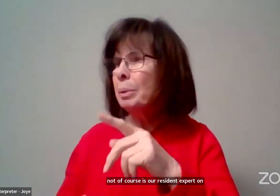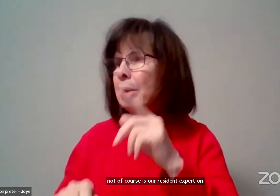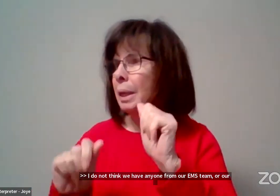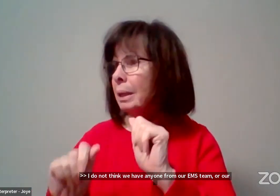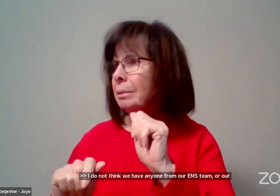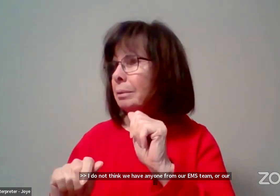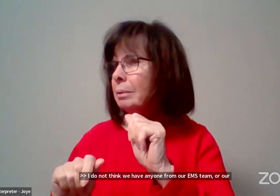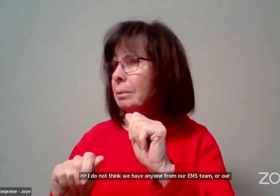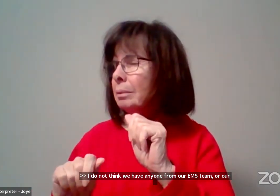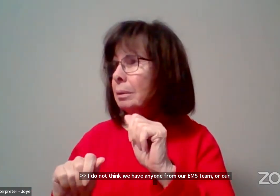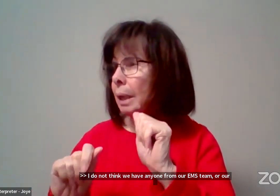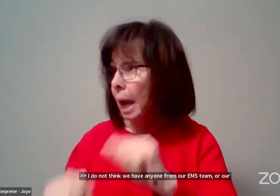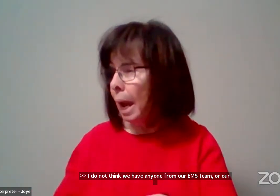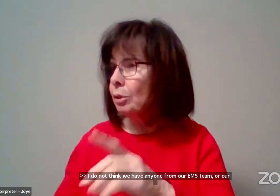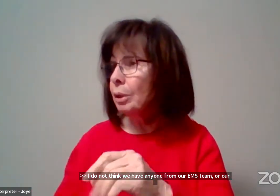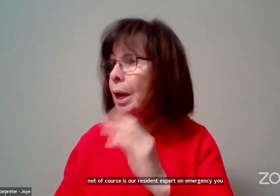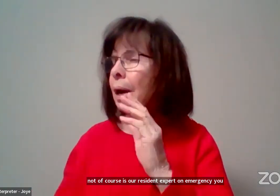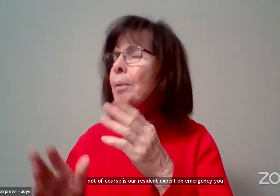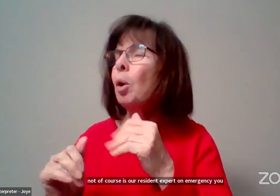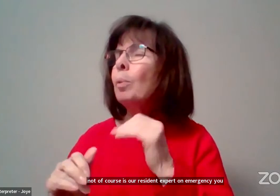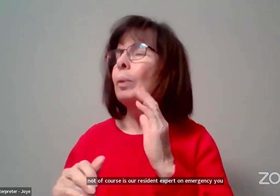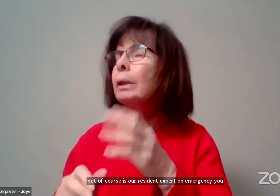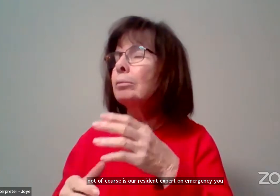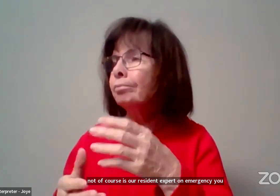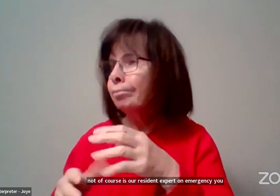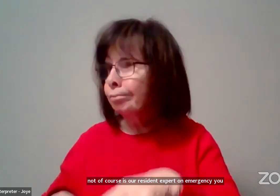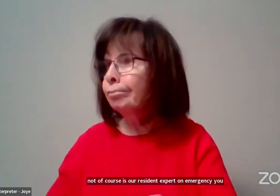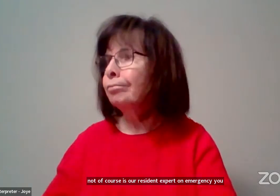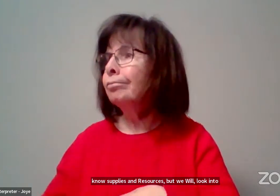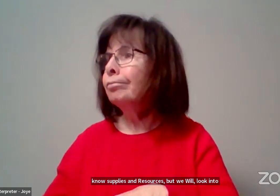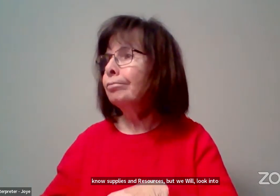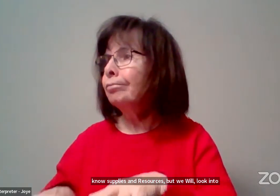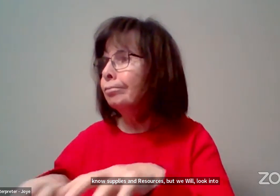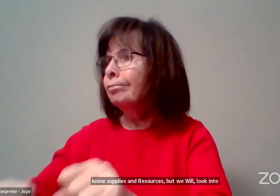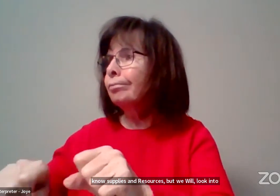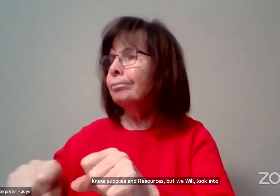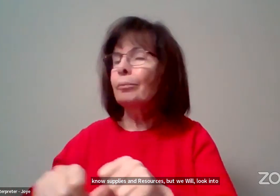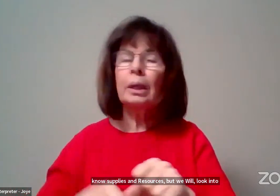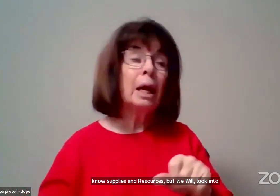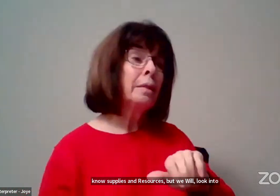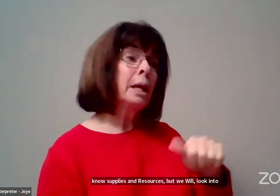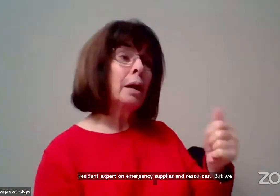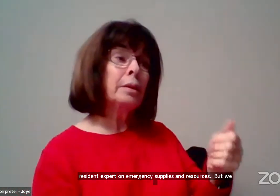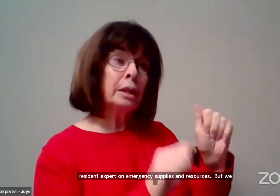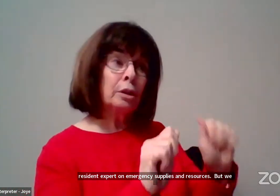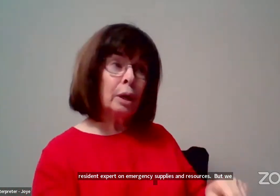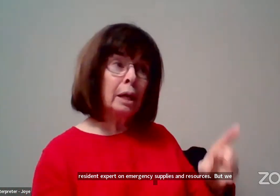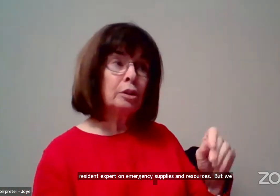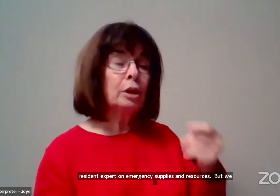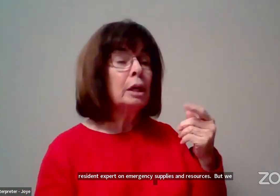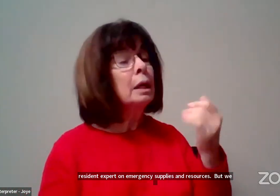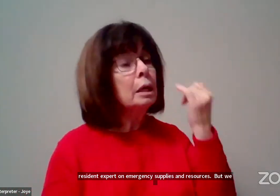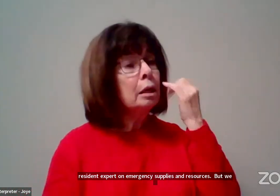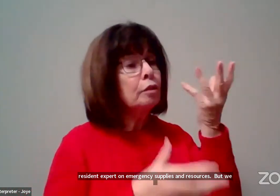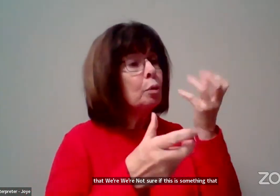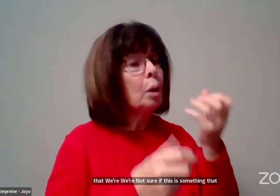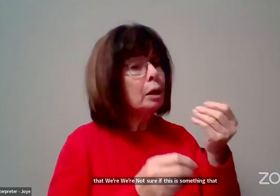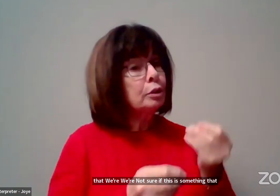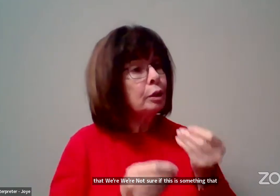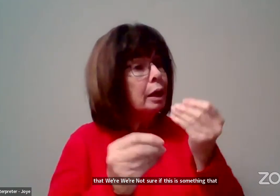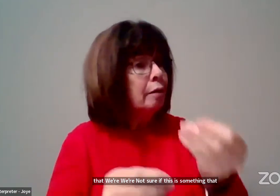stuff will step up. The other thing you can do, if you want to give them information about how to get